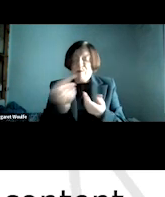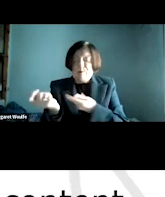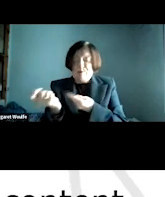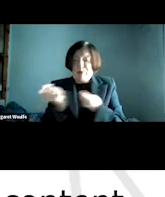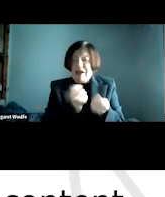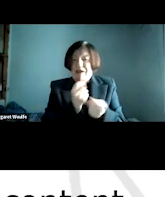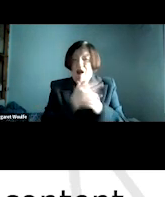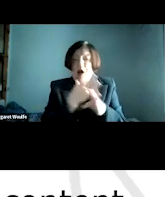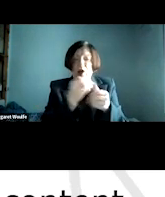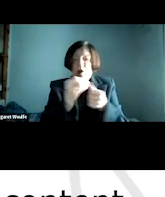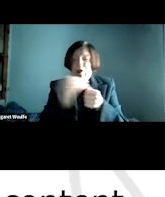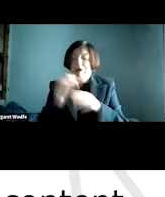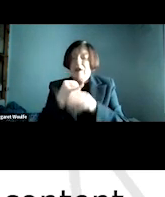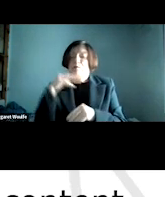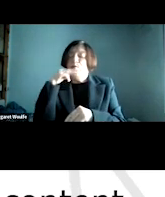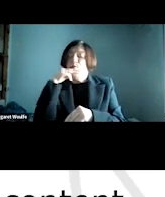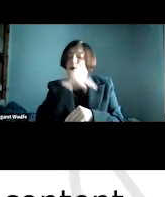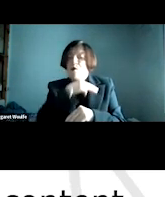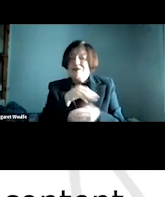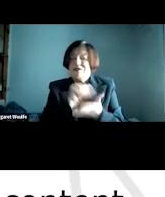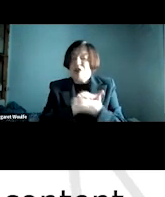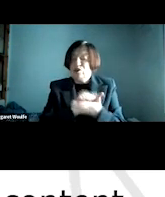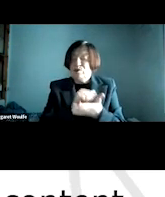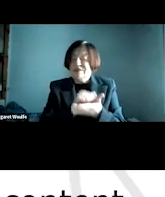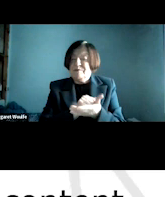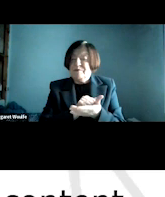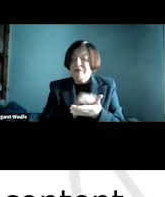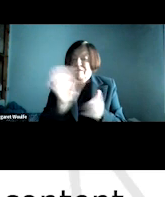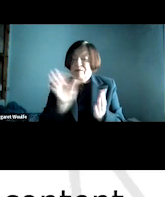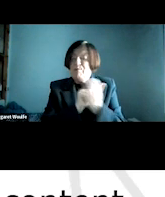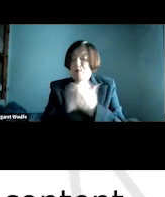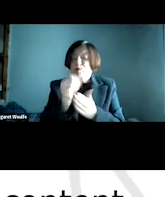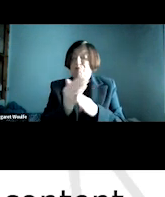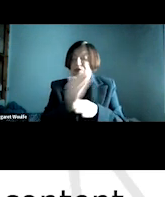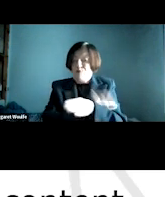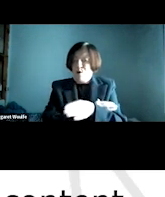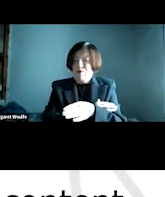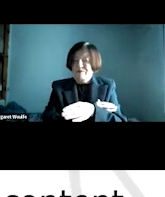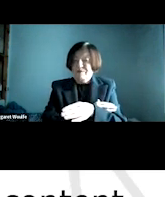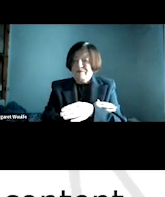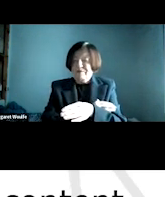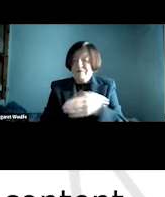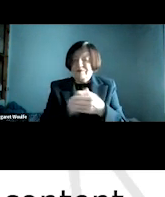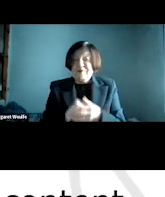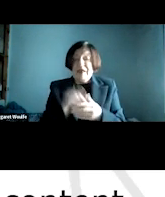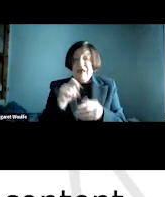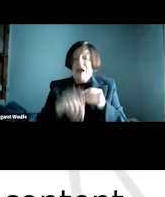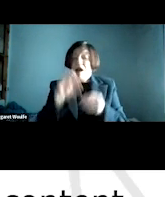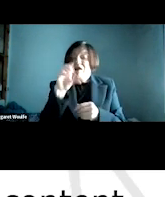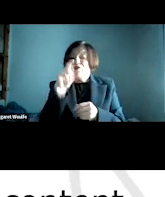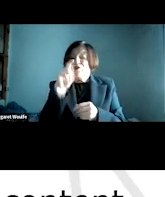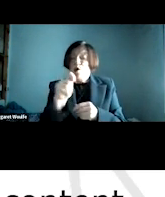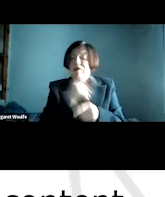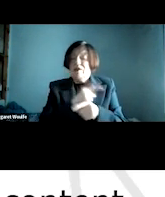all of the other very important documents that have been published before that and since. Then in October there will